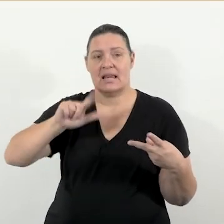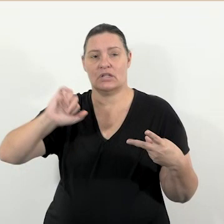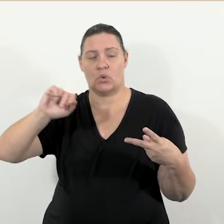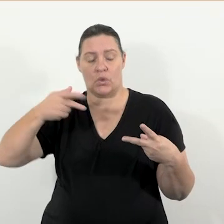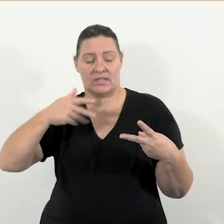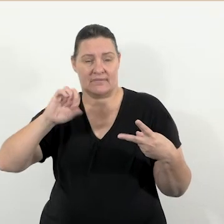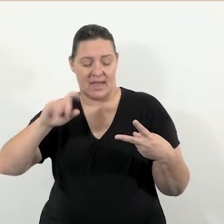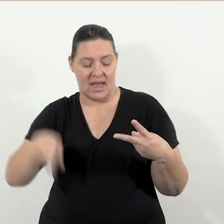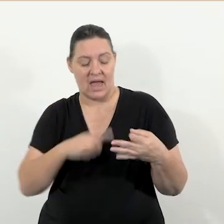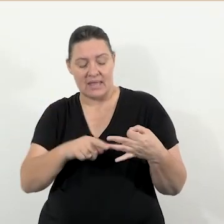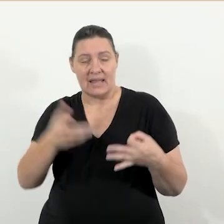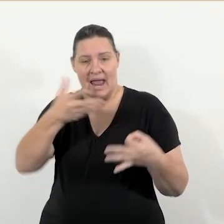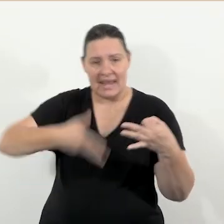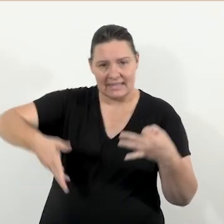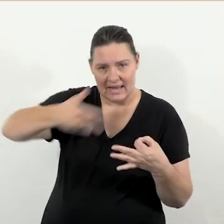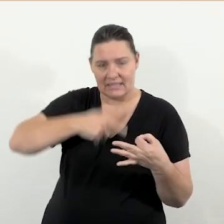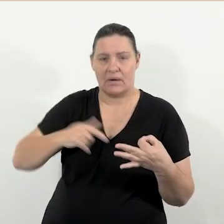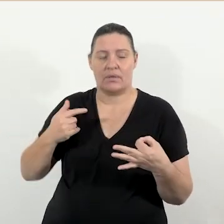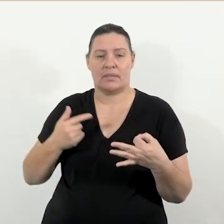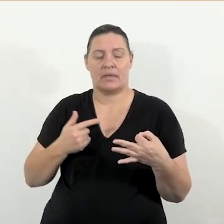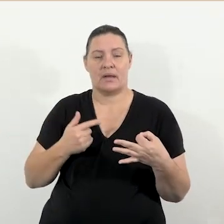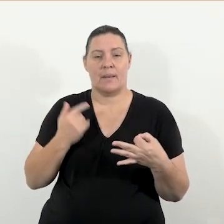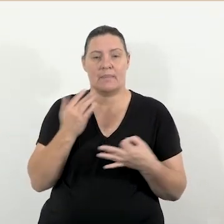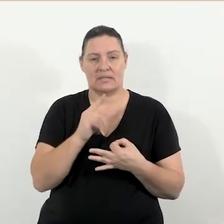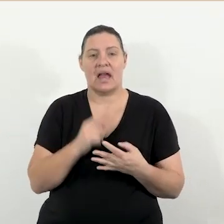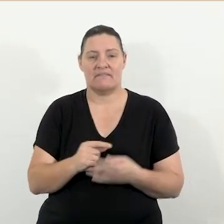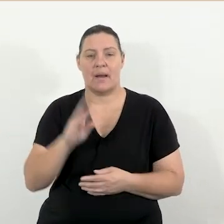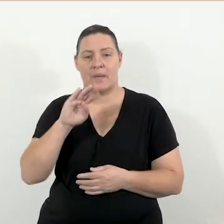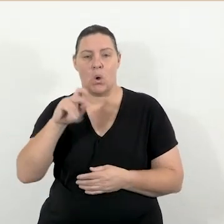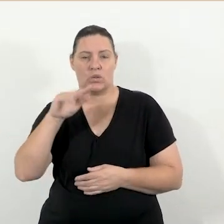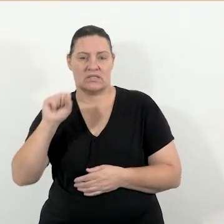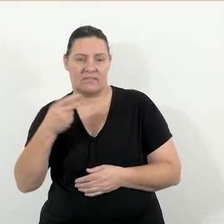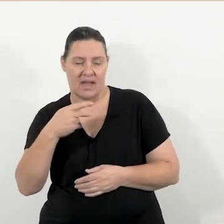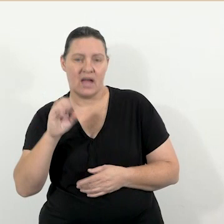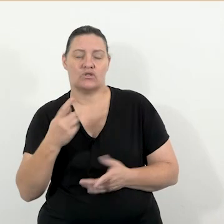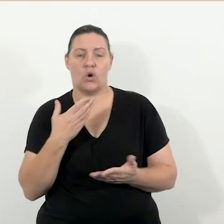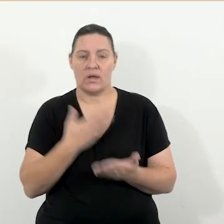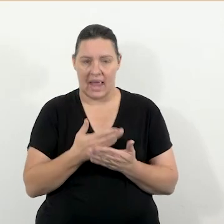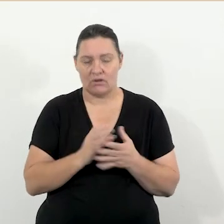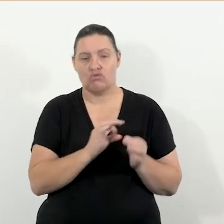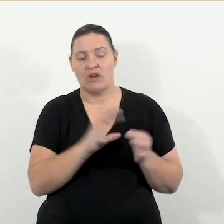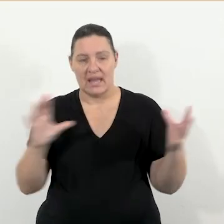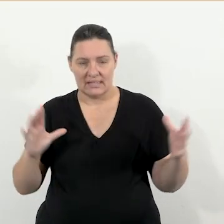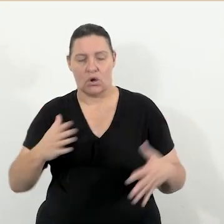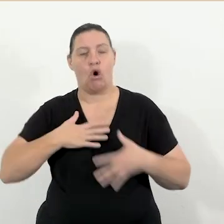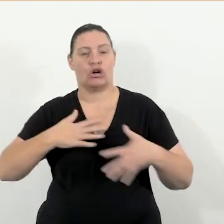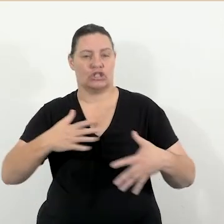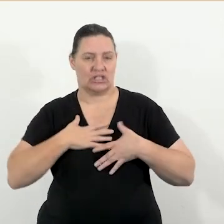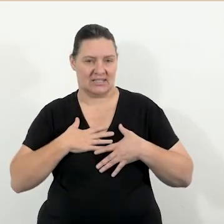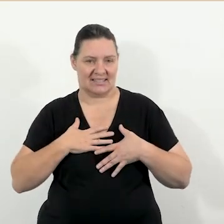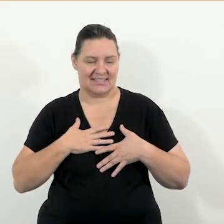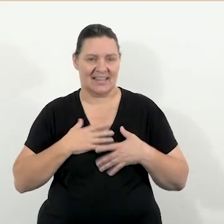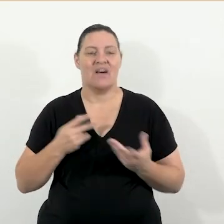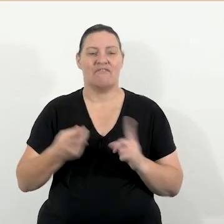land, that must interact with the plant, which is the biosphere, in order for us to release